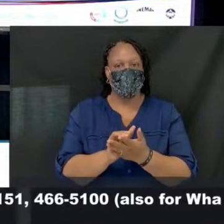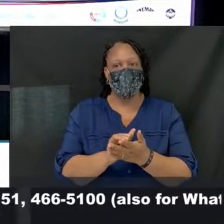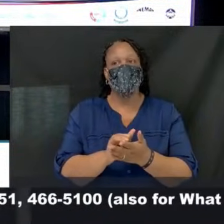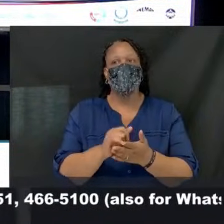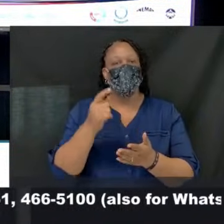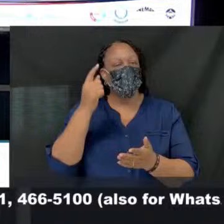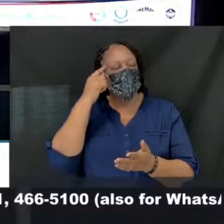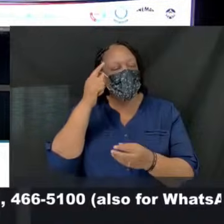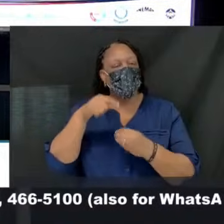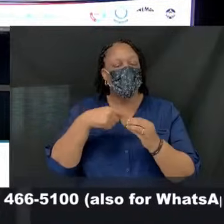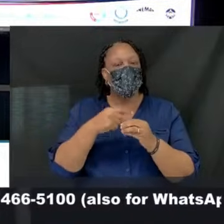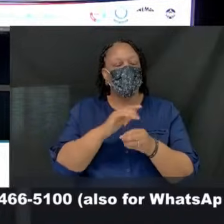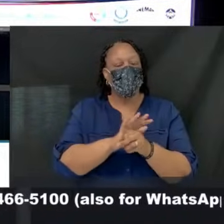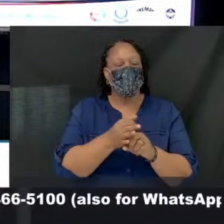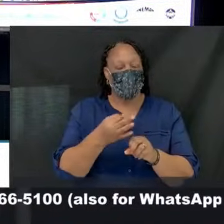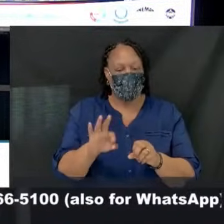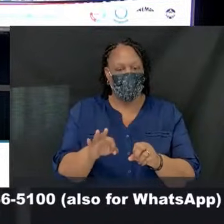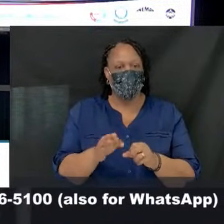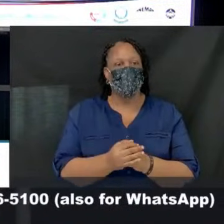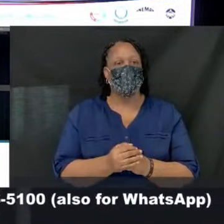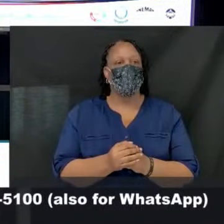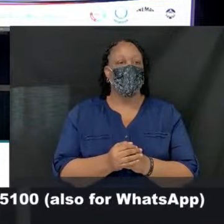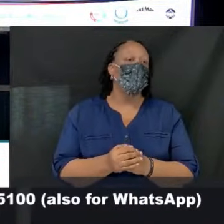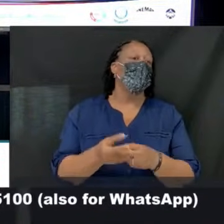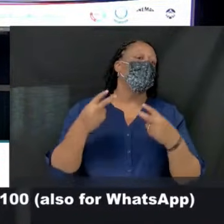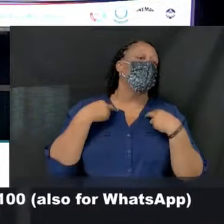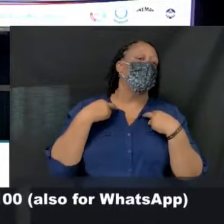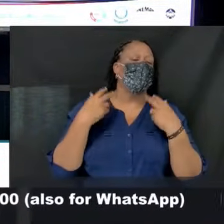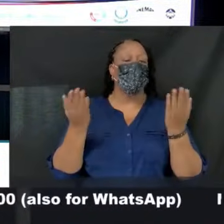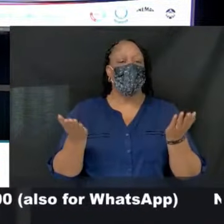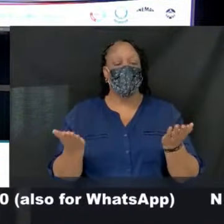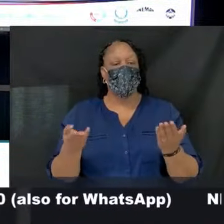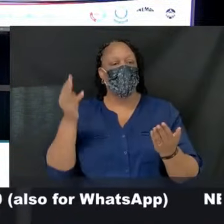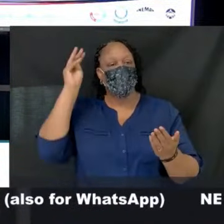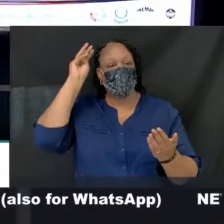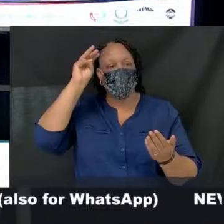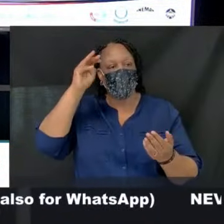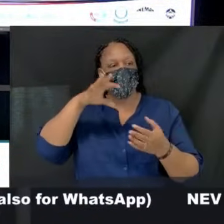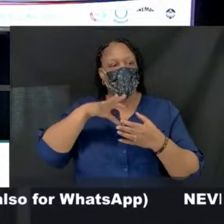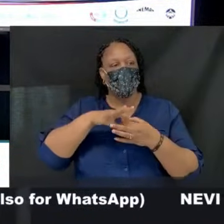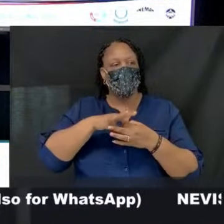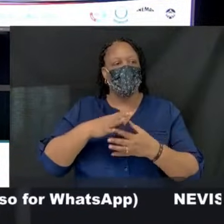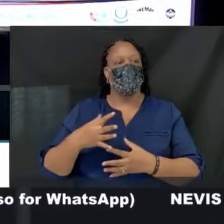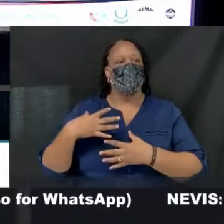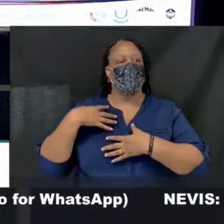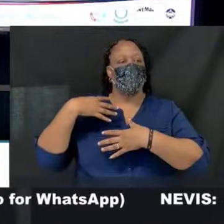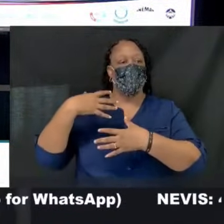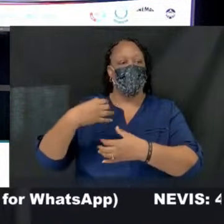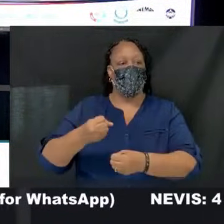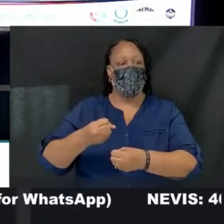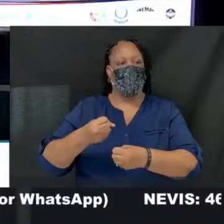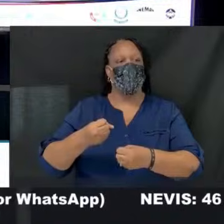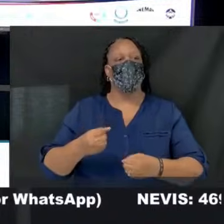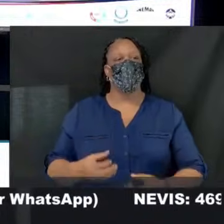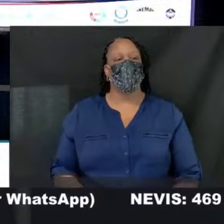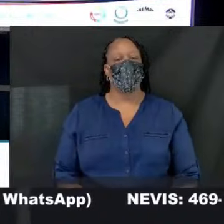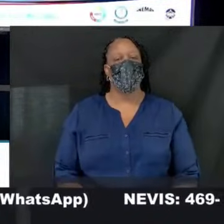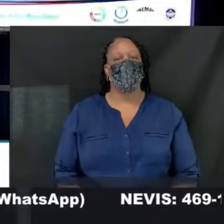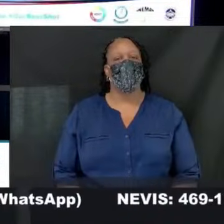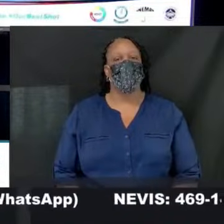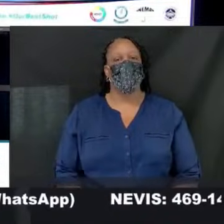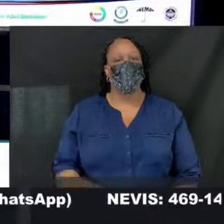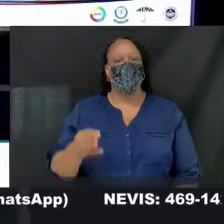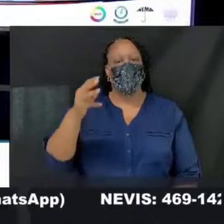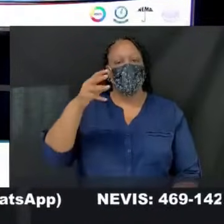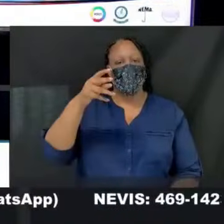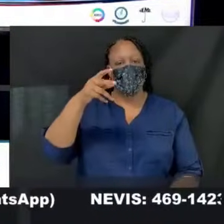Health, the Honorable Akila Byron Nisbet. I also recognize, I haven't seen her